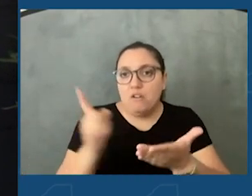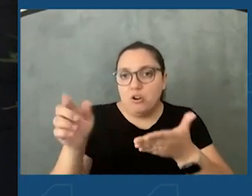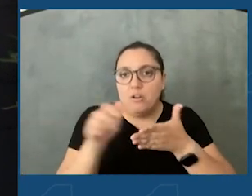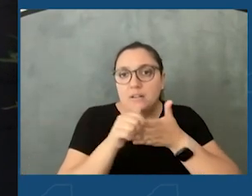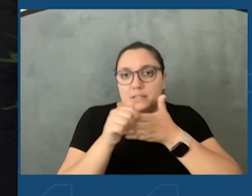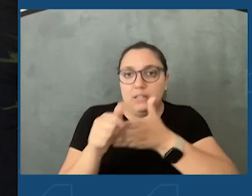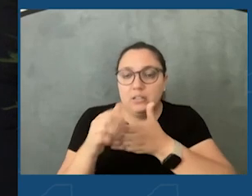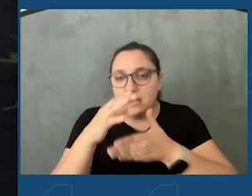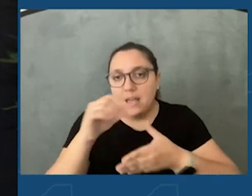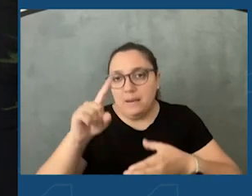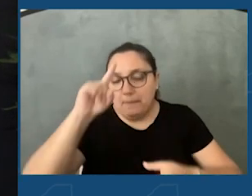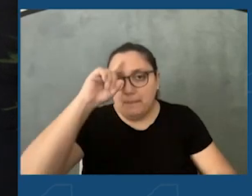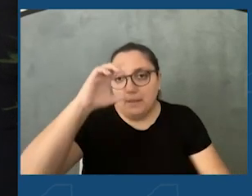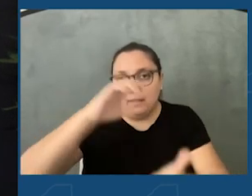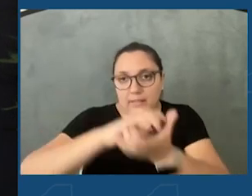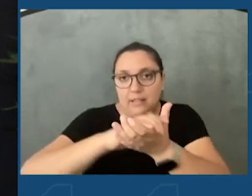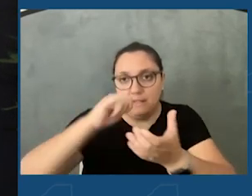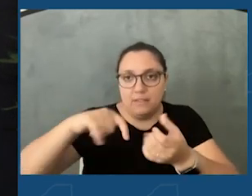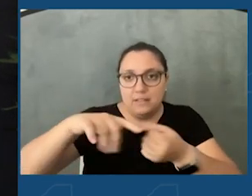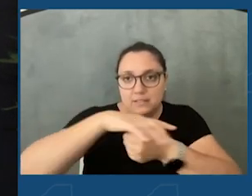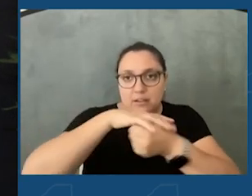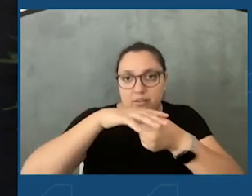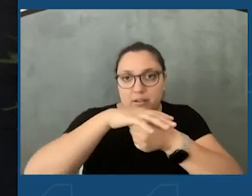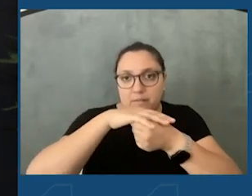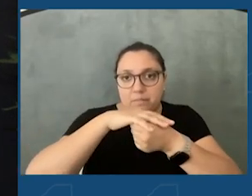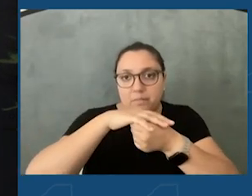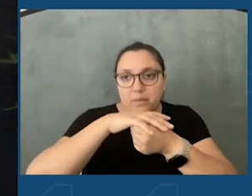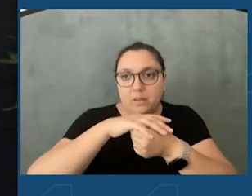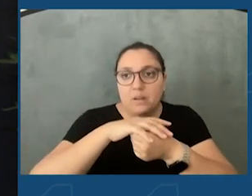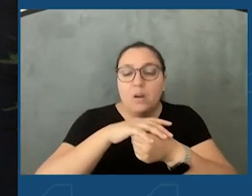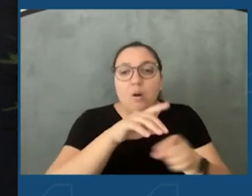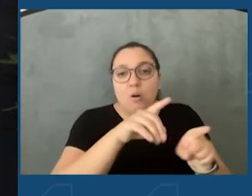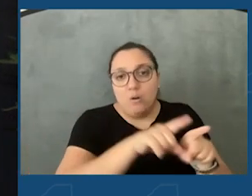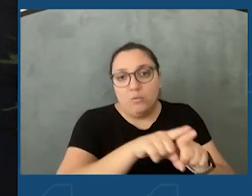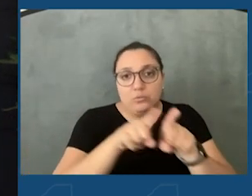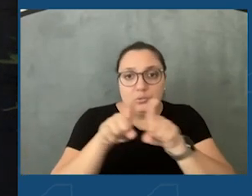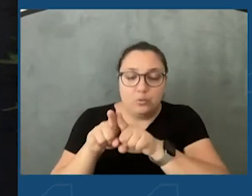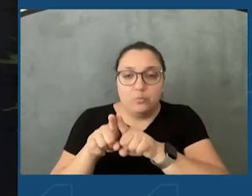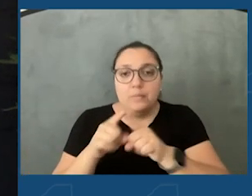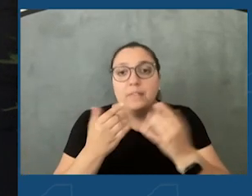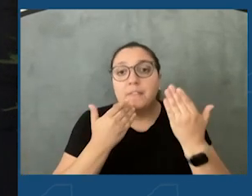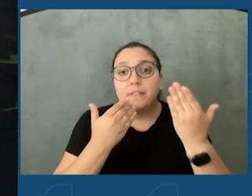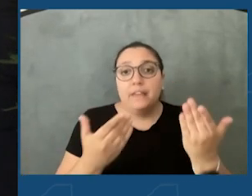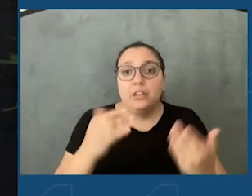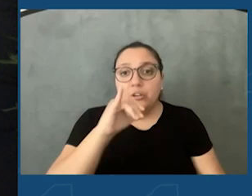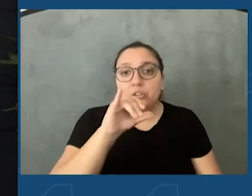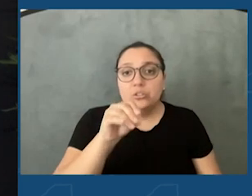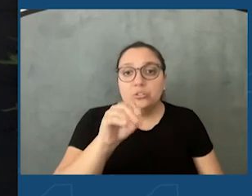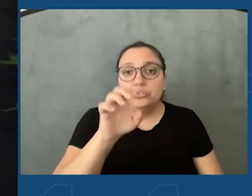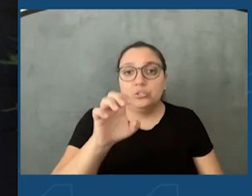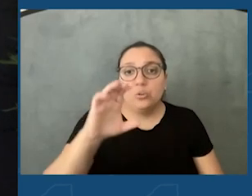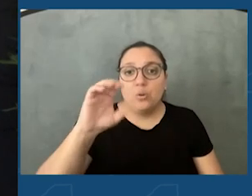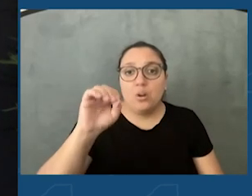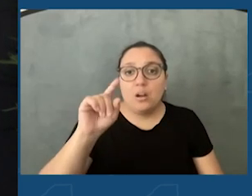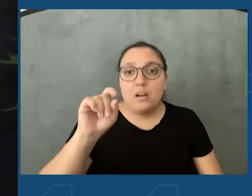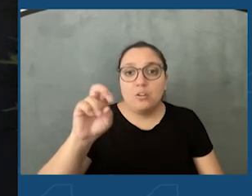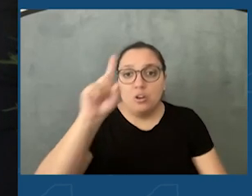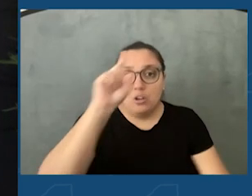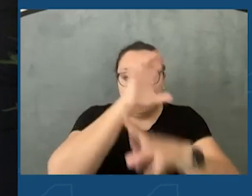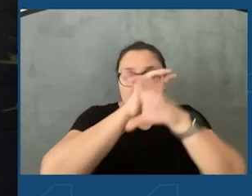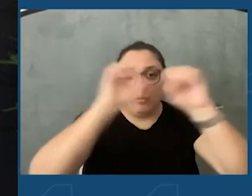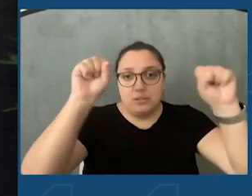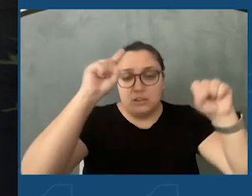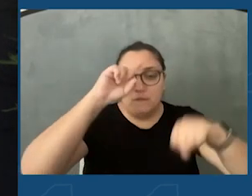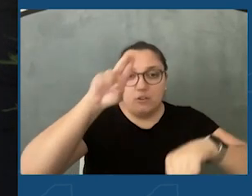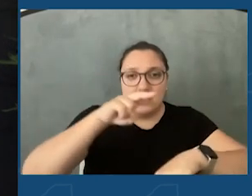the potential of this region. I also want to extend my thanks to Joe Cotter, President of National